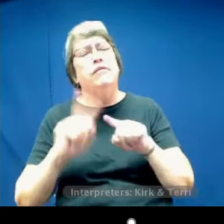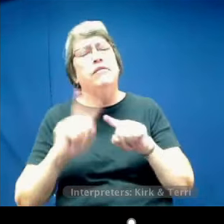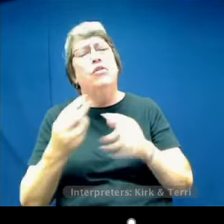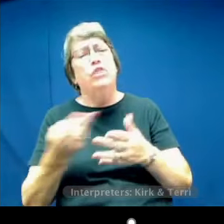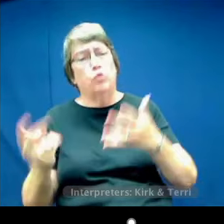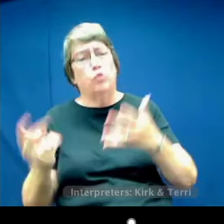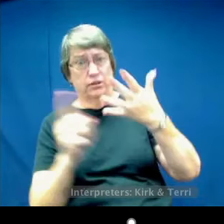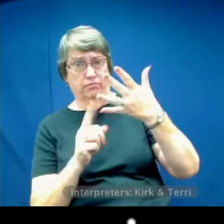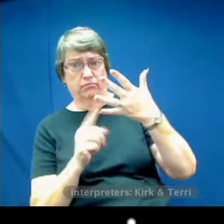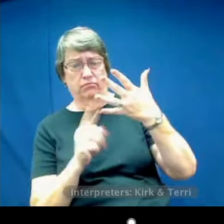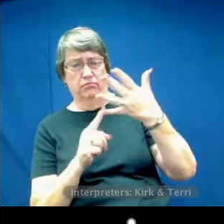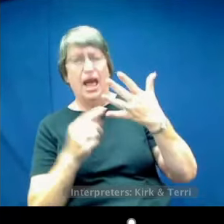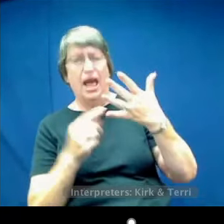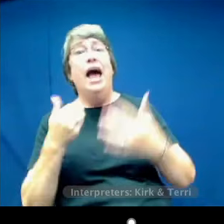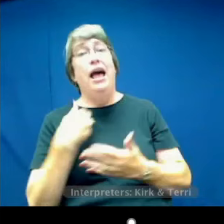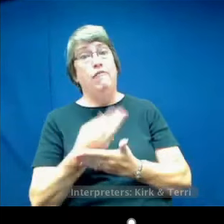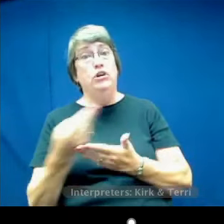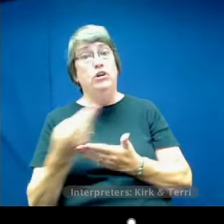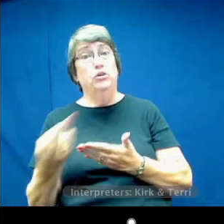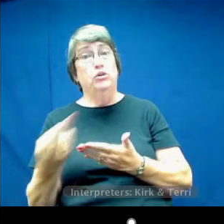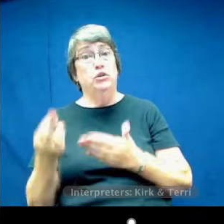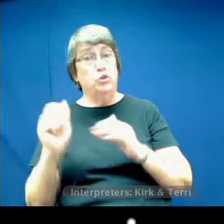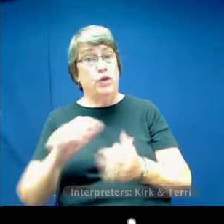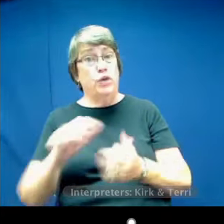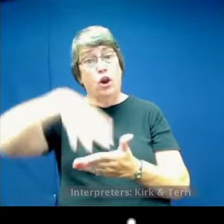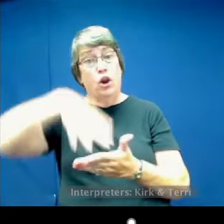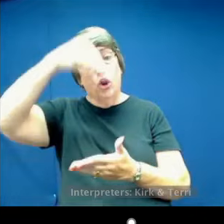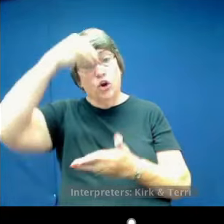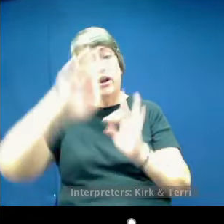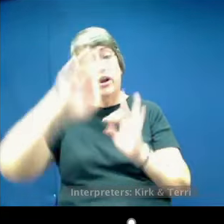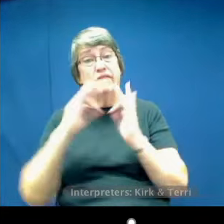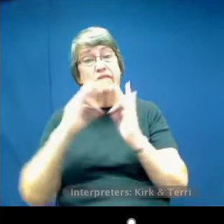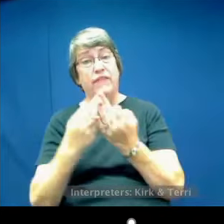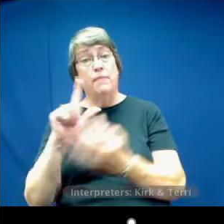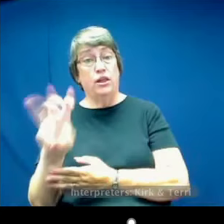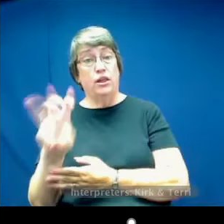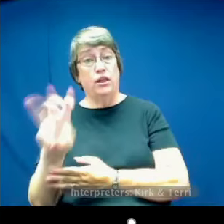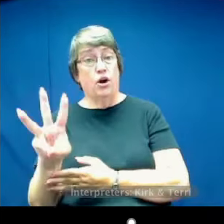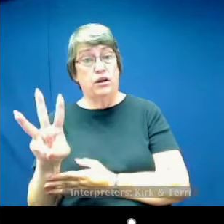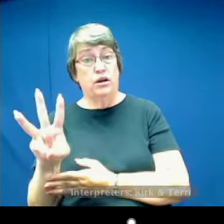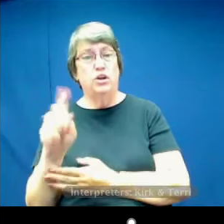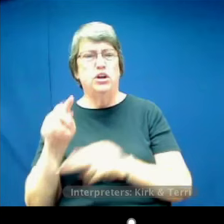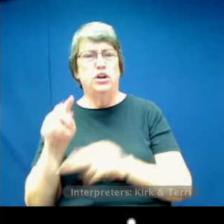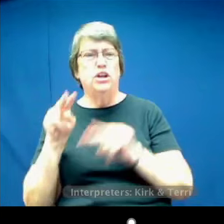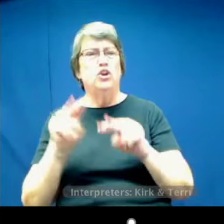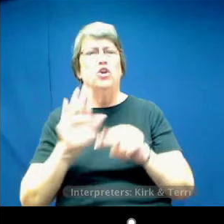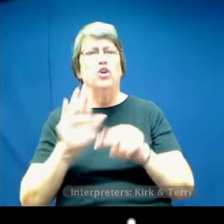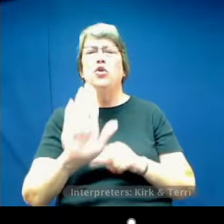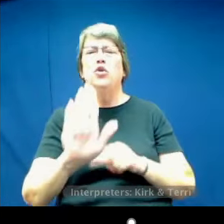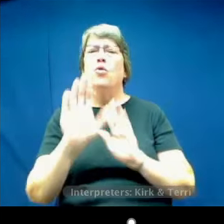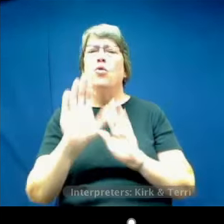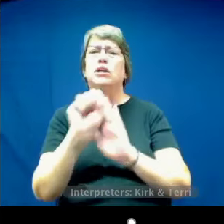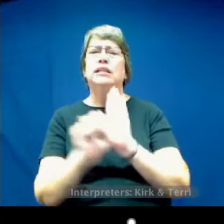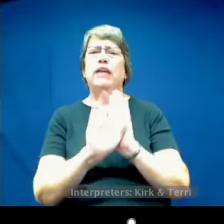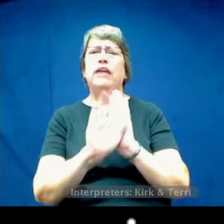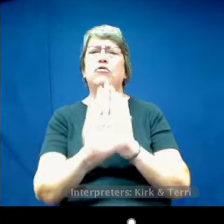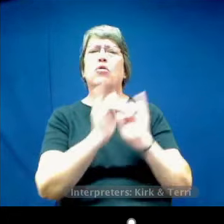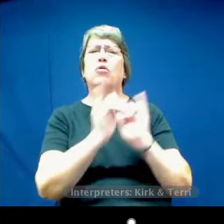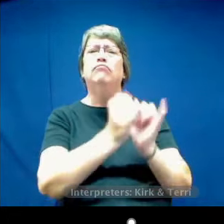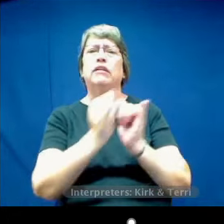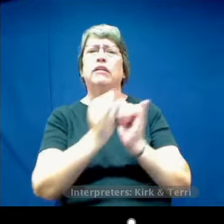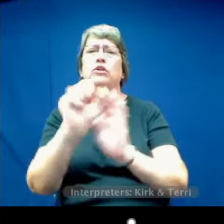for learning family law, and you need to look at your state court interpreting site because they